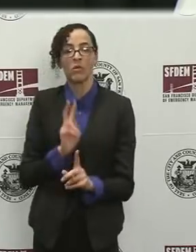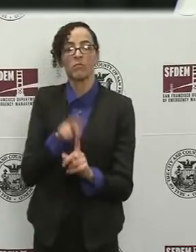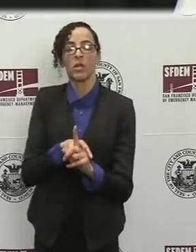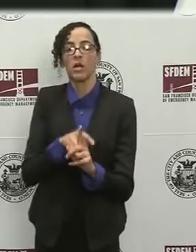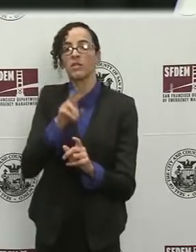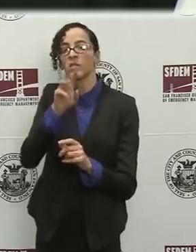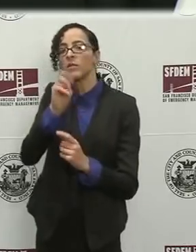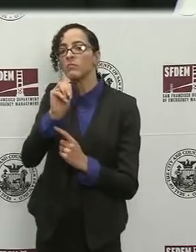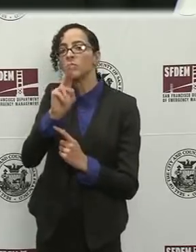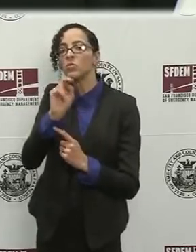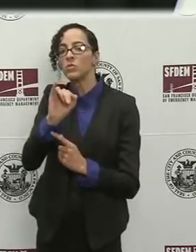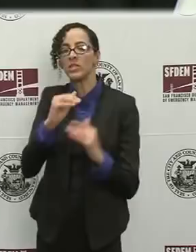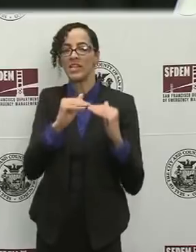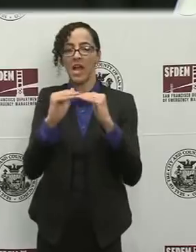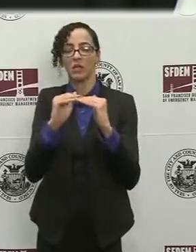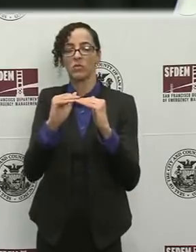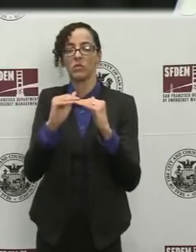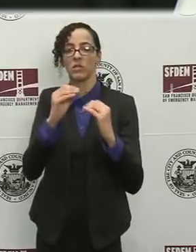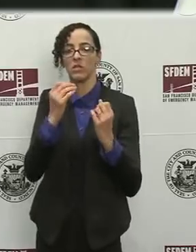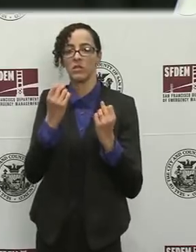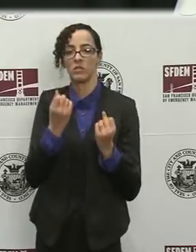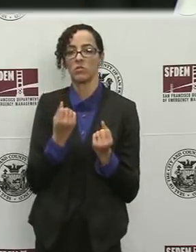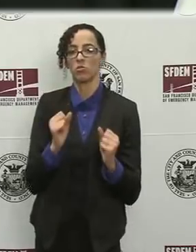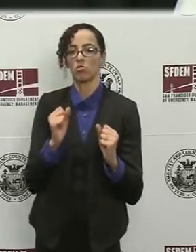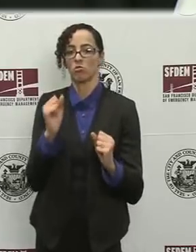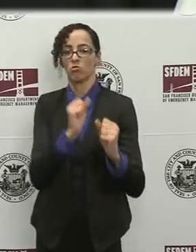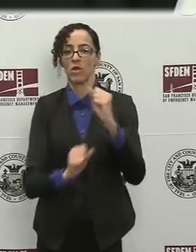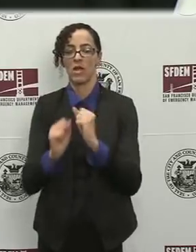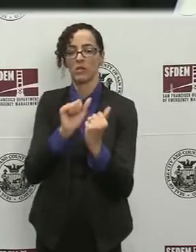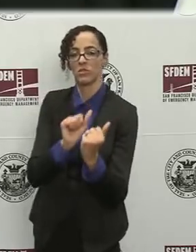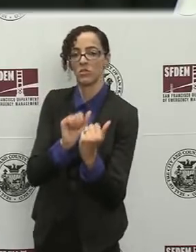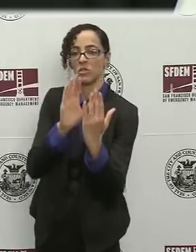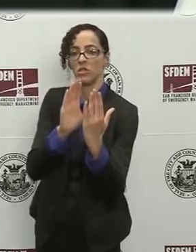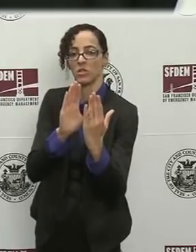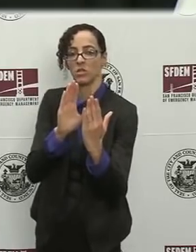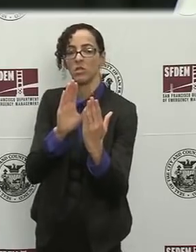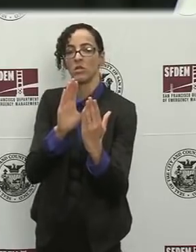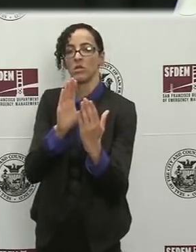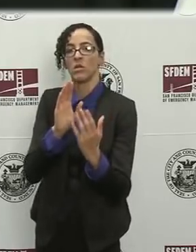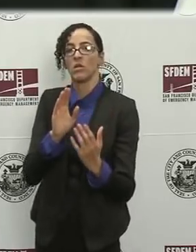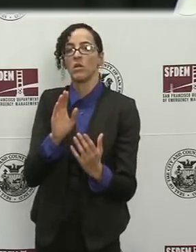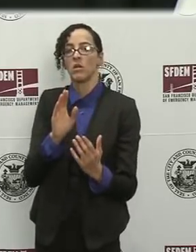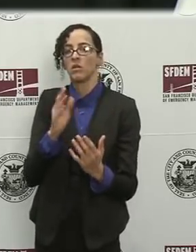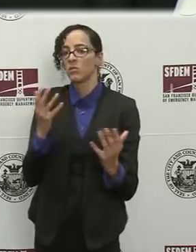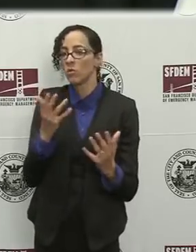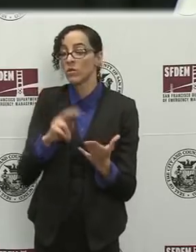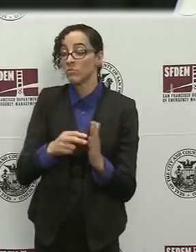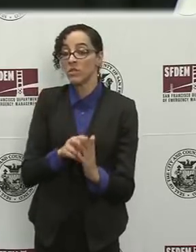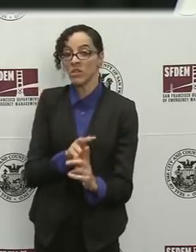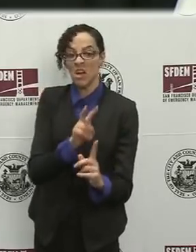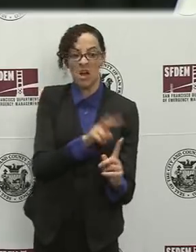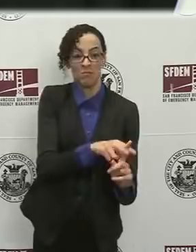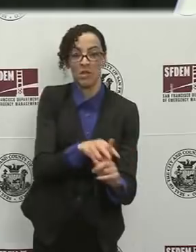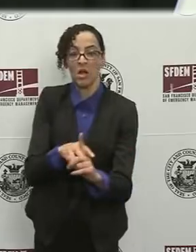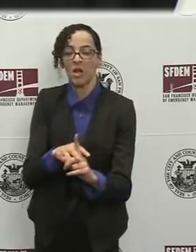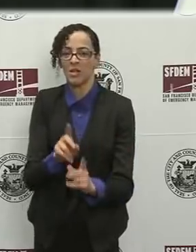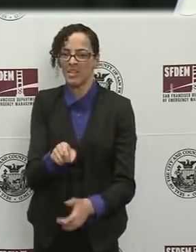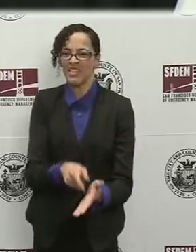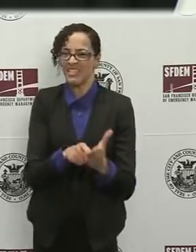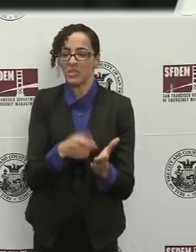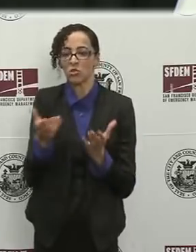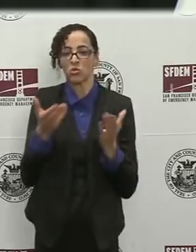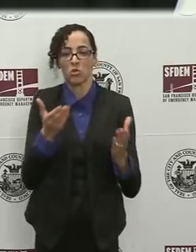extra service to neighborhoods where there are people who have the fewest choices. The result is a map